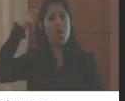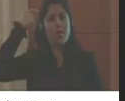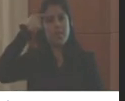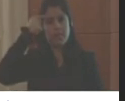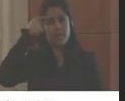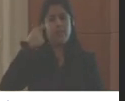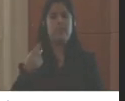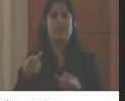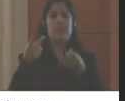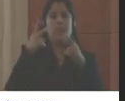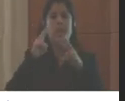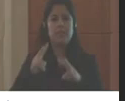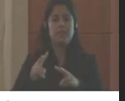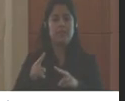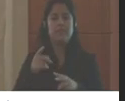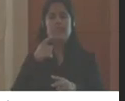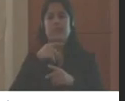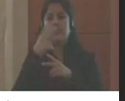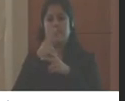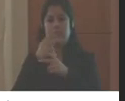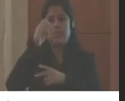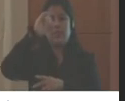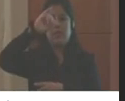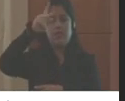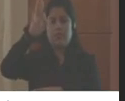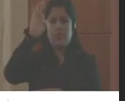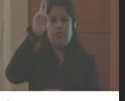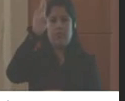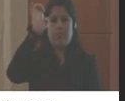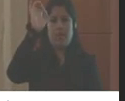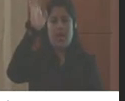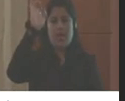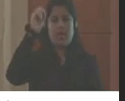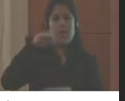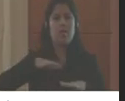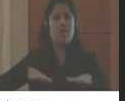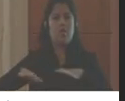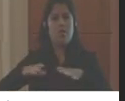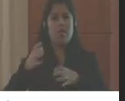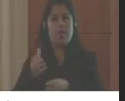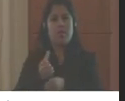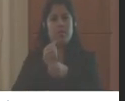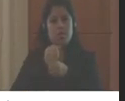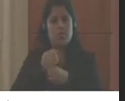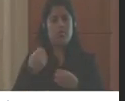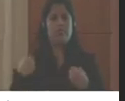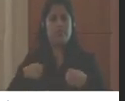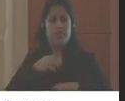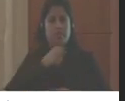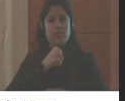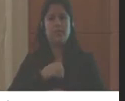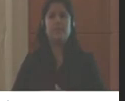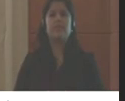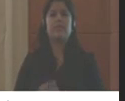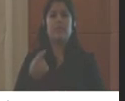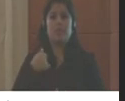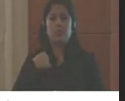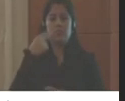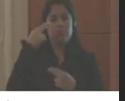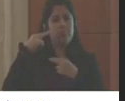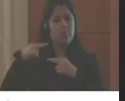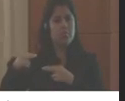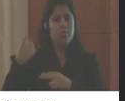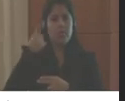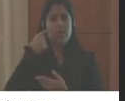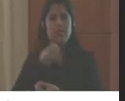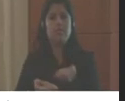Chong, Secretary of Governance, and Luis Felipe Puente Espinosa, National Coordinator of Civil Protection. It is for me a great honor to be